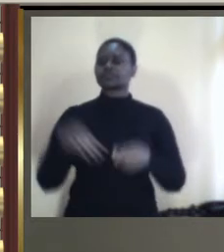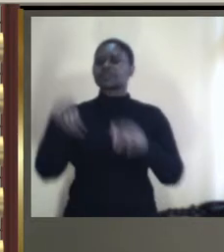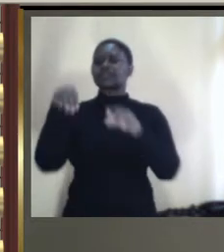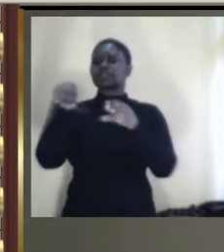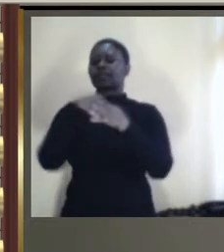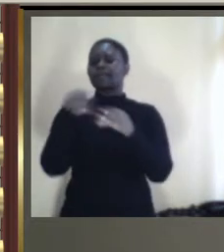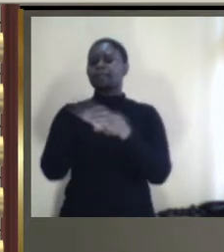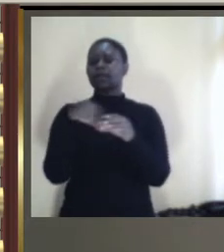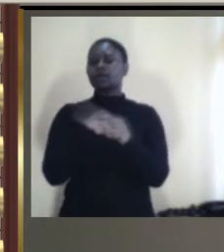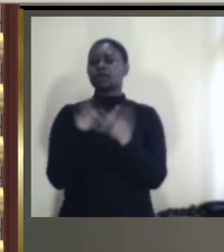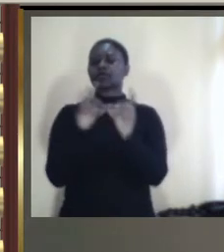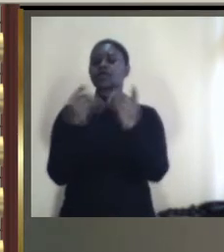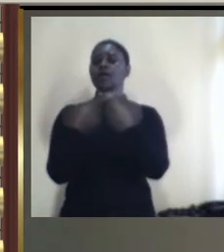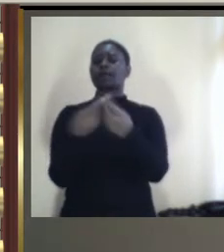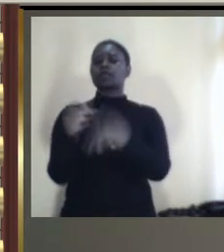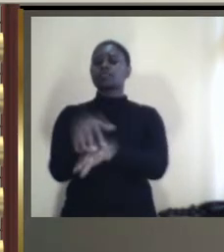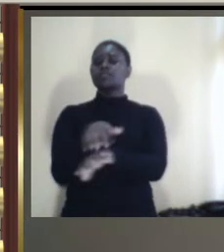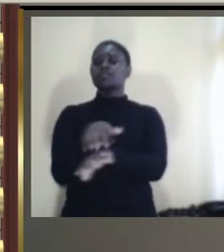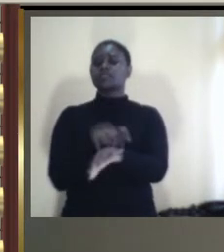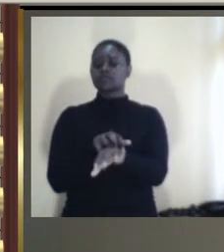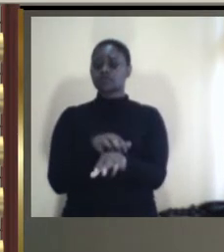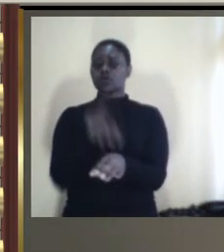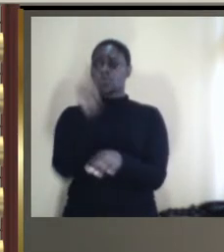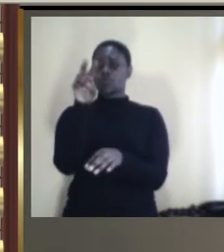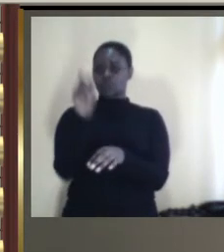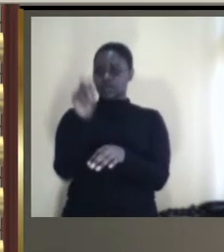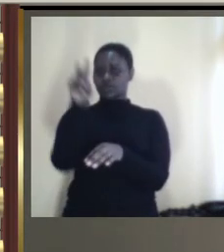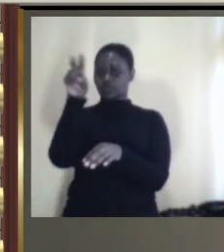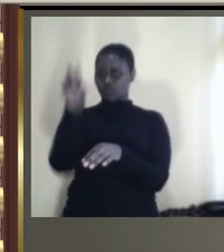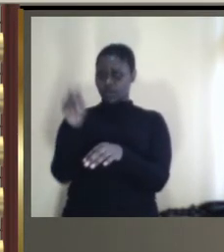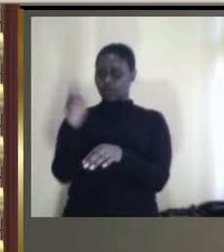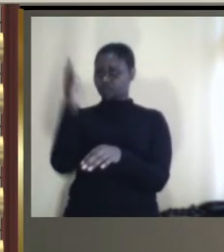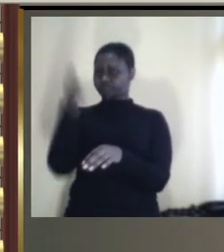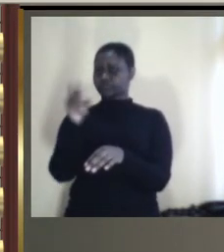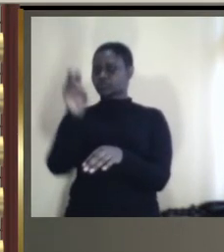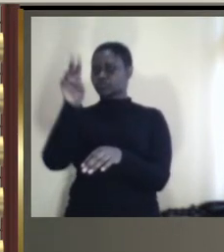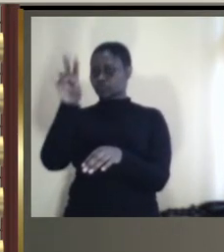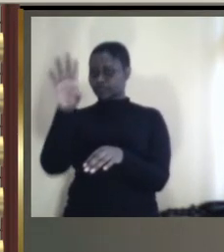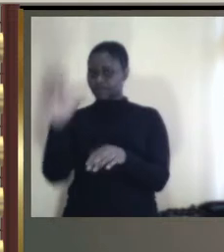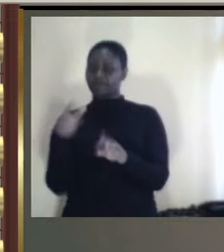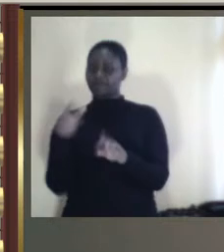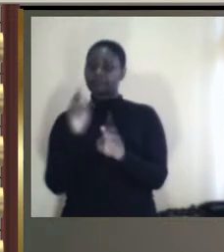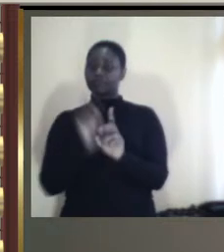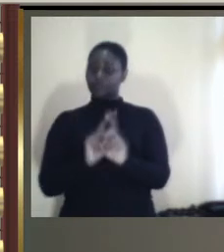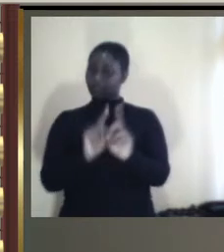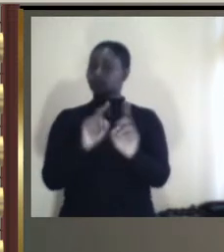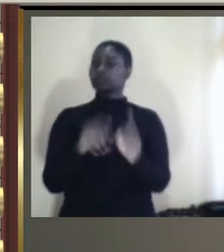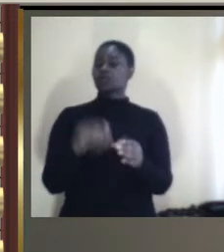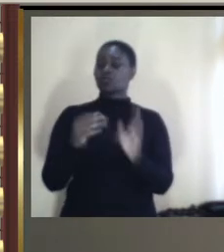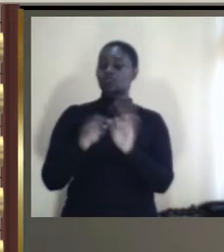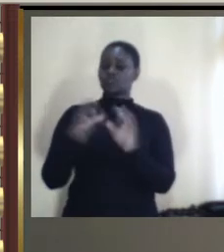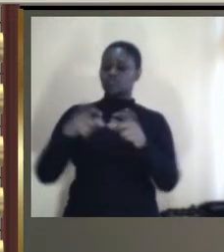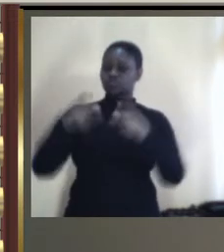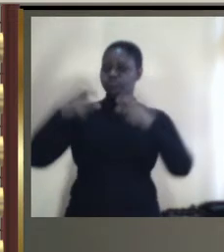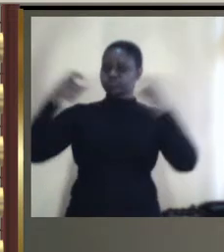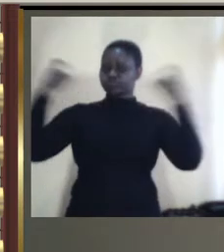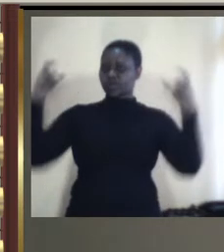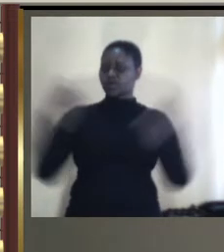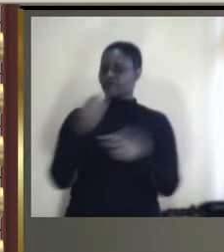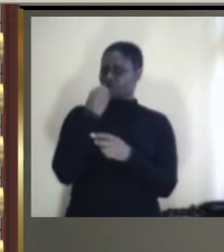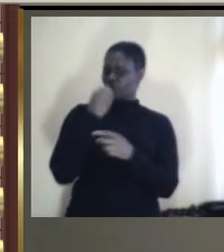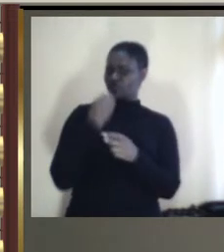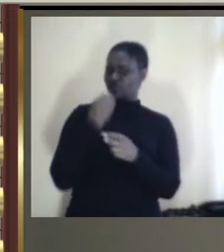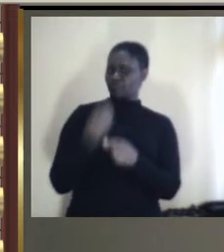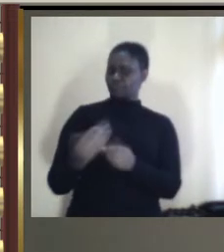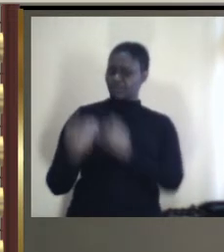of the Department of Agriculture year 2020 to year 2025 reads as follows: to increase household food security,